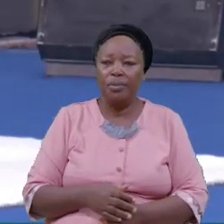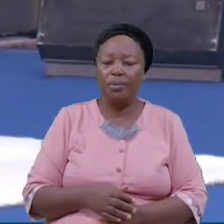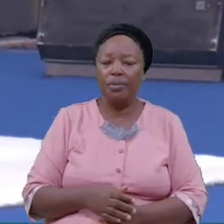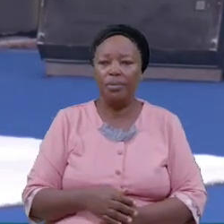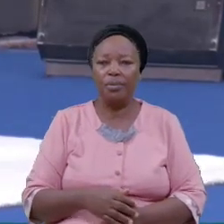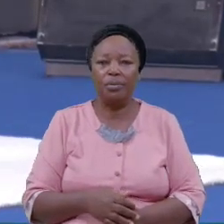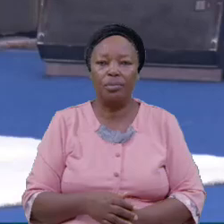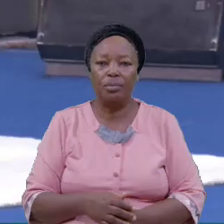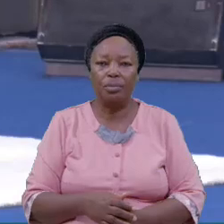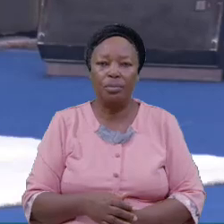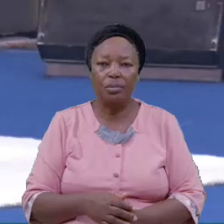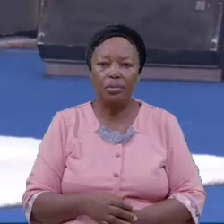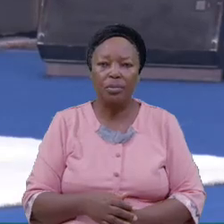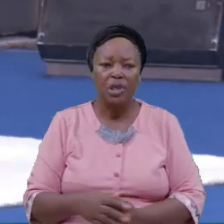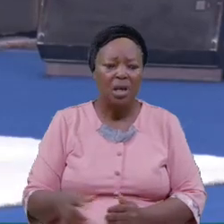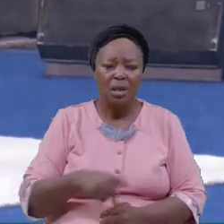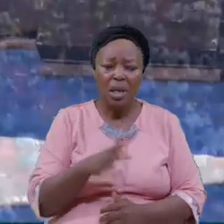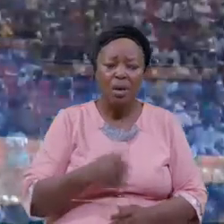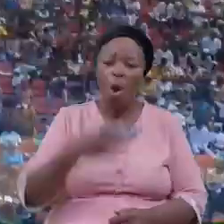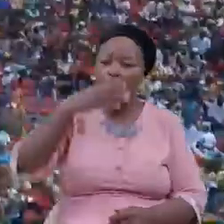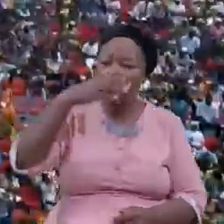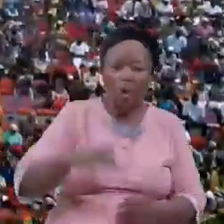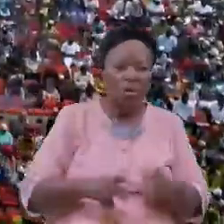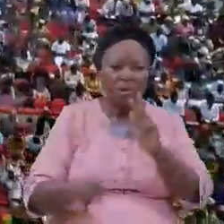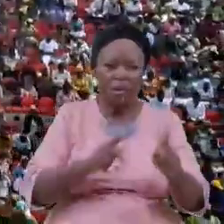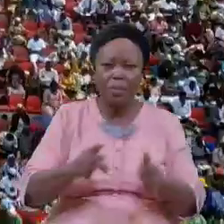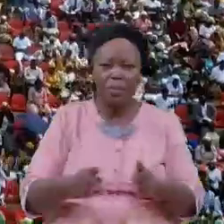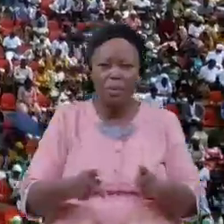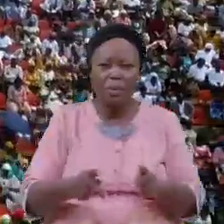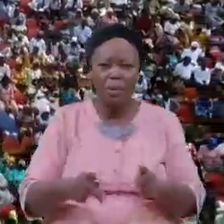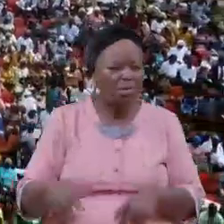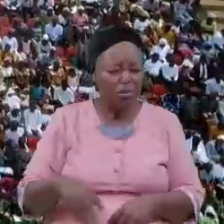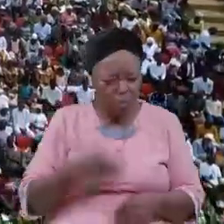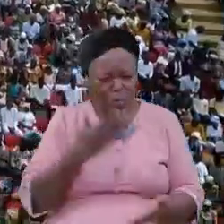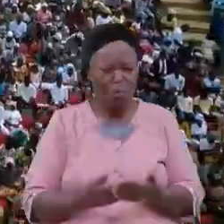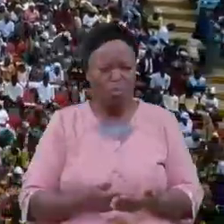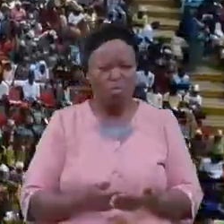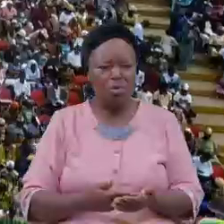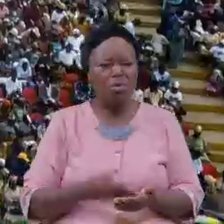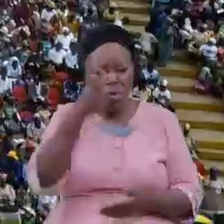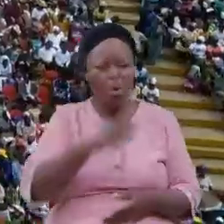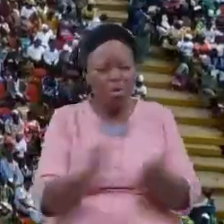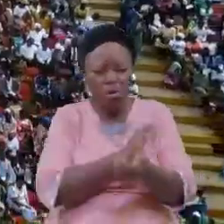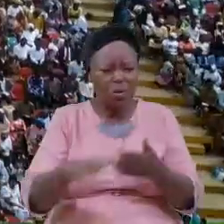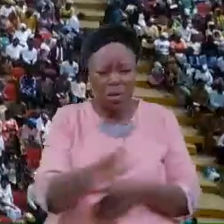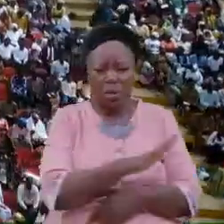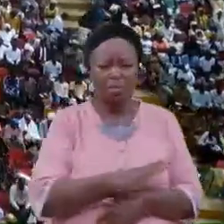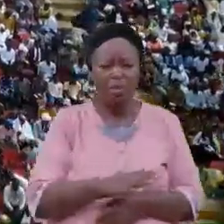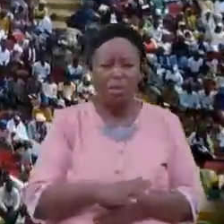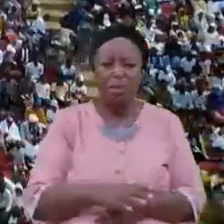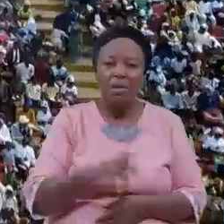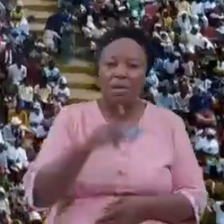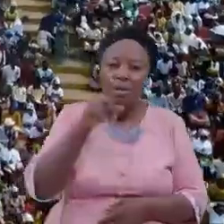The cursed people, they should be destroyed. You will not be a peacemaker if